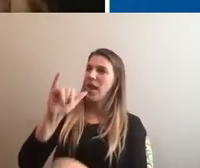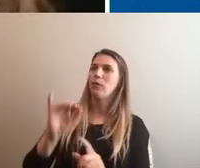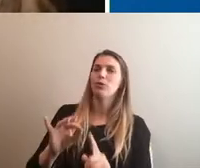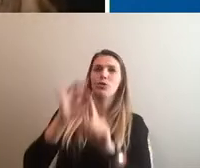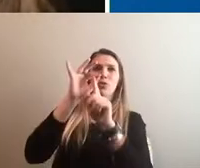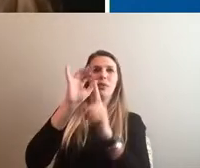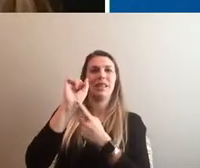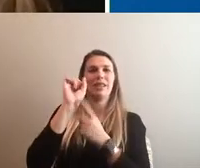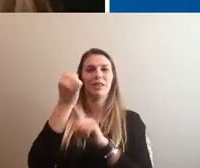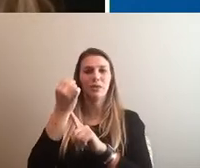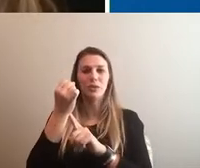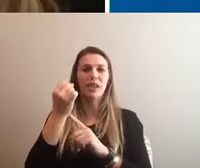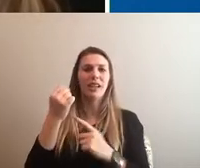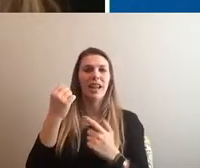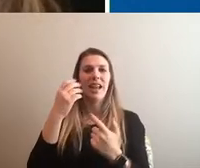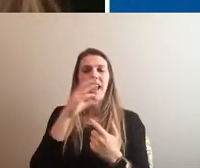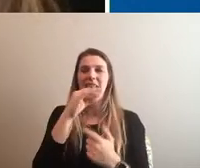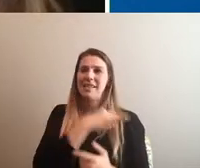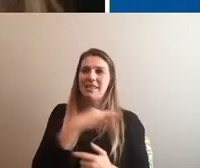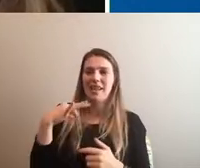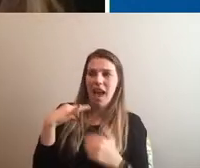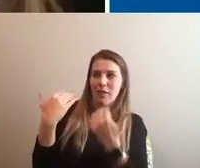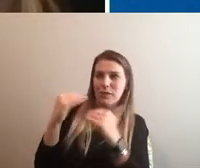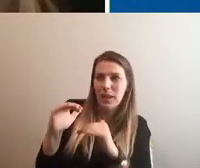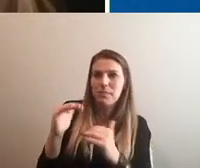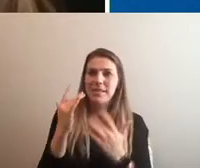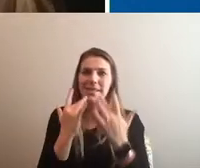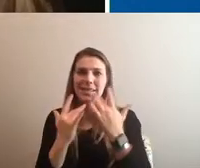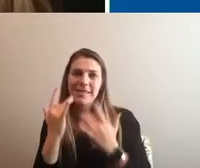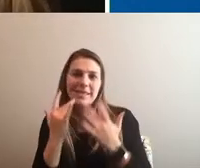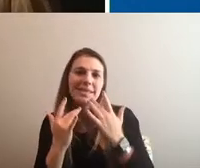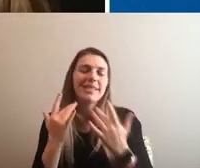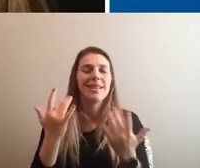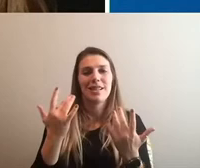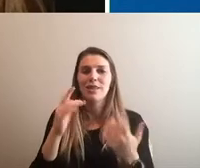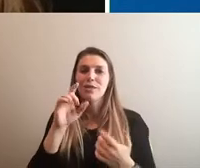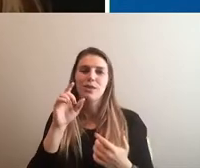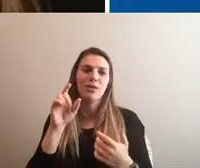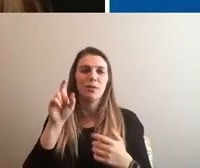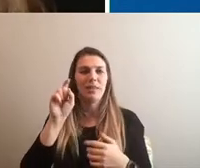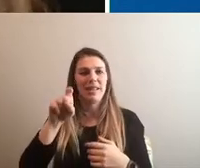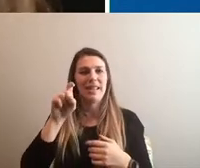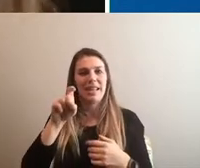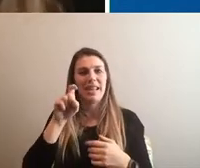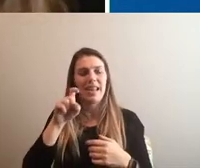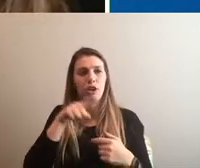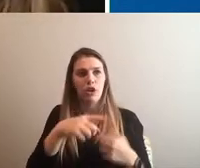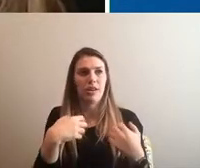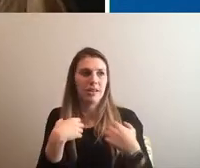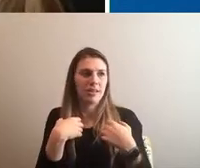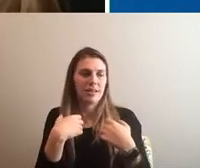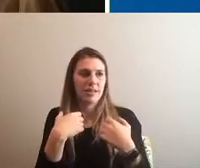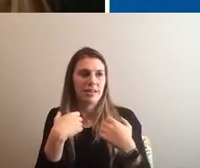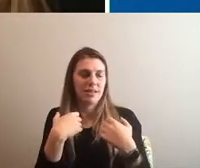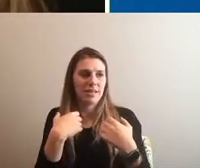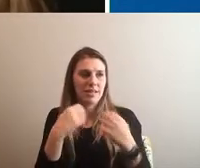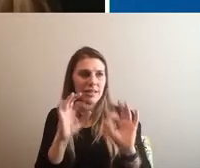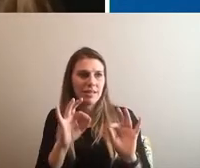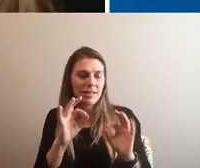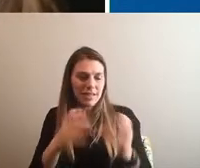and kind of limited staff and who was there and just needing for her health to get her